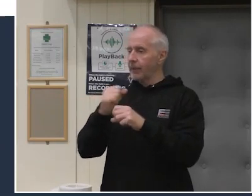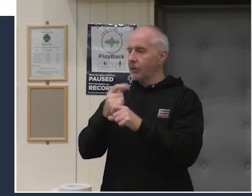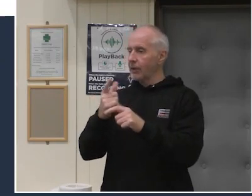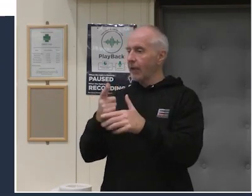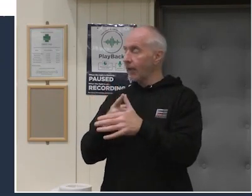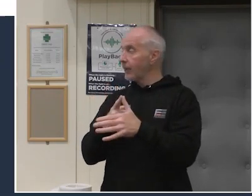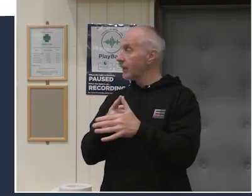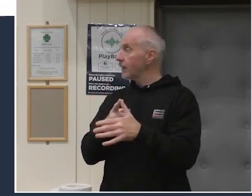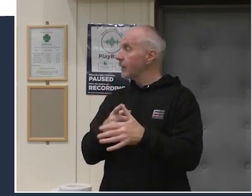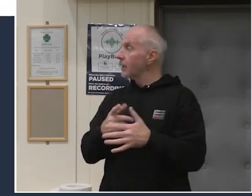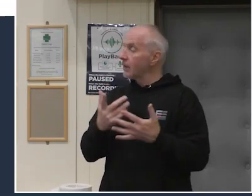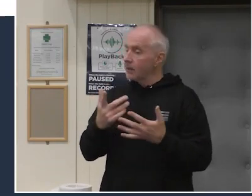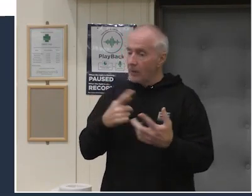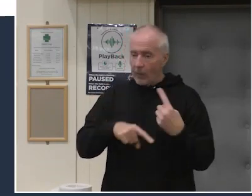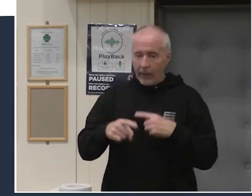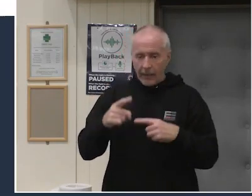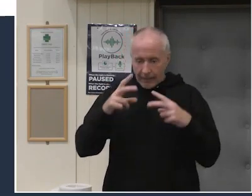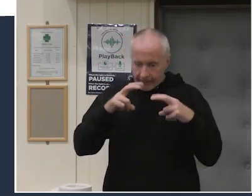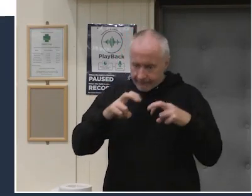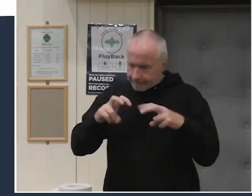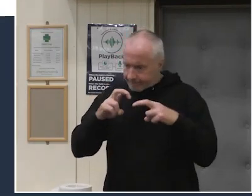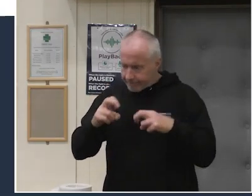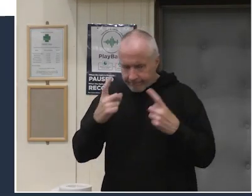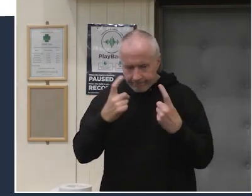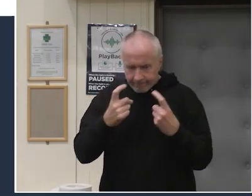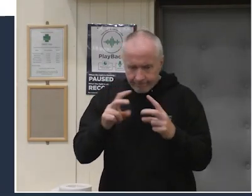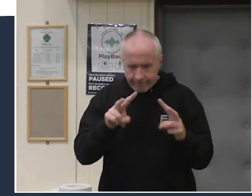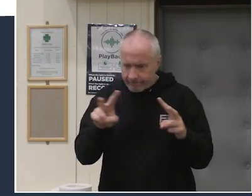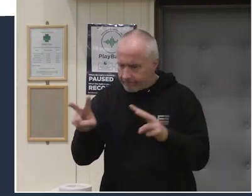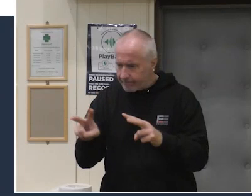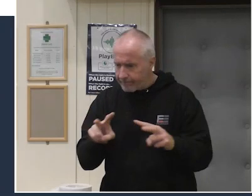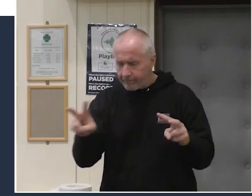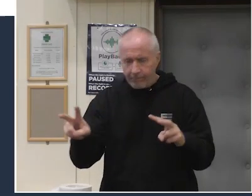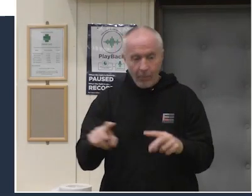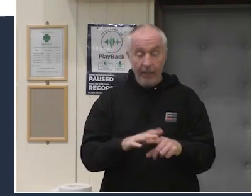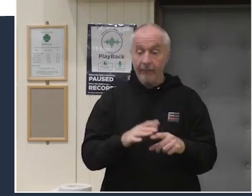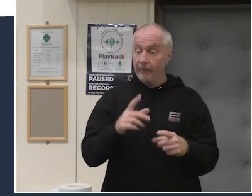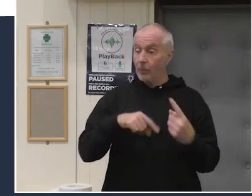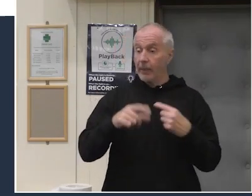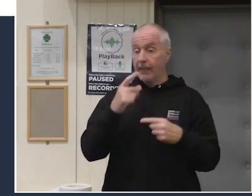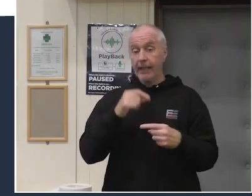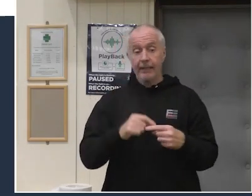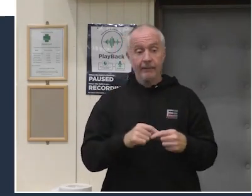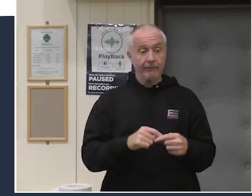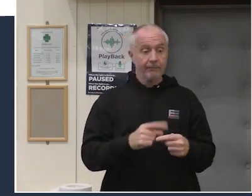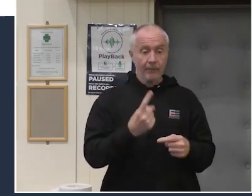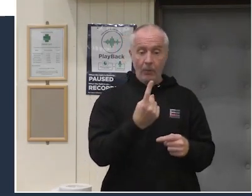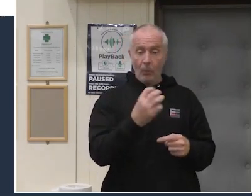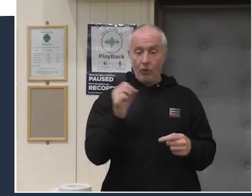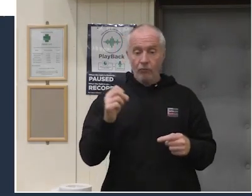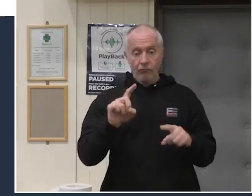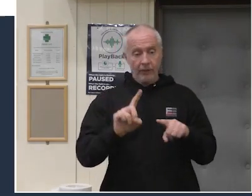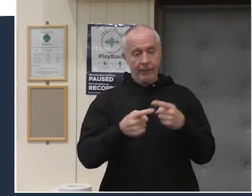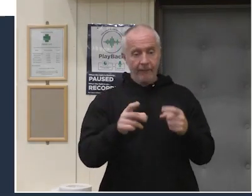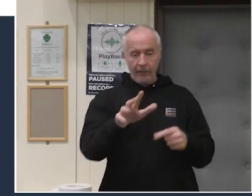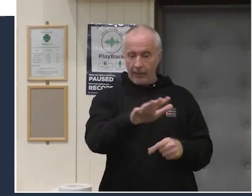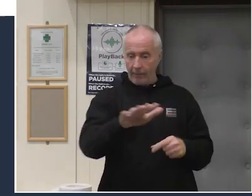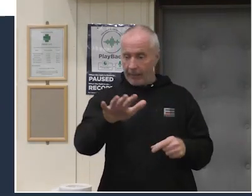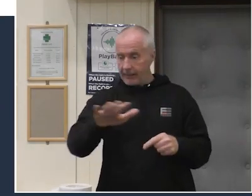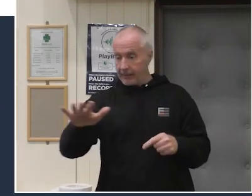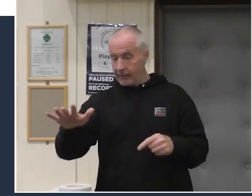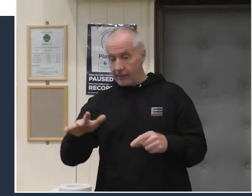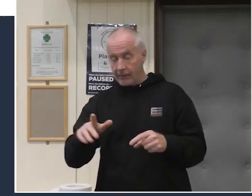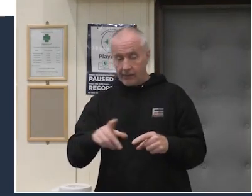looking in multiple places simultaneously. If we can look in 100 places simultaneously, the current